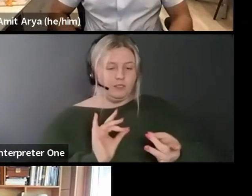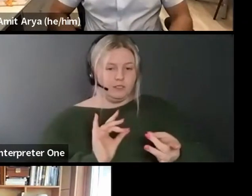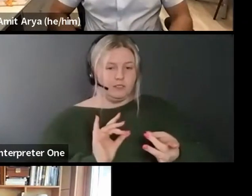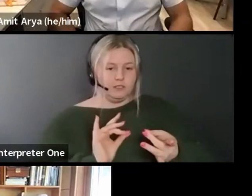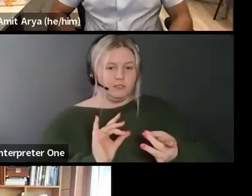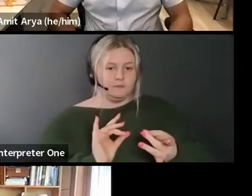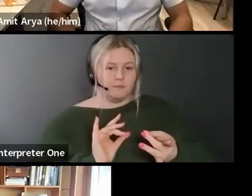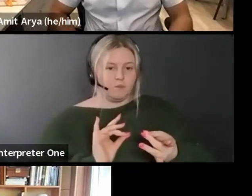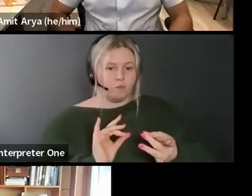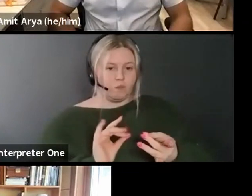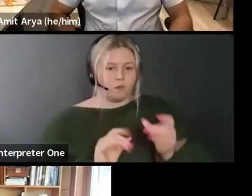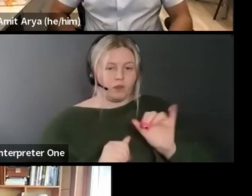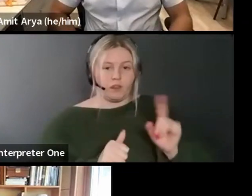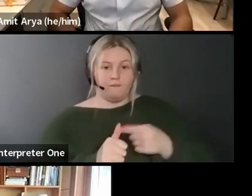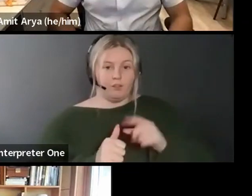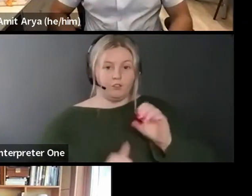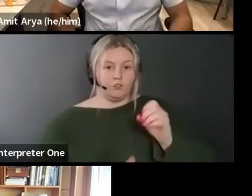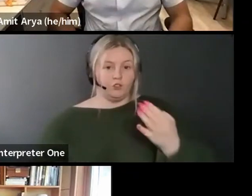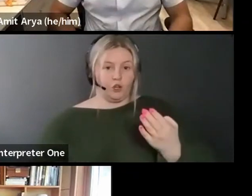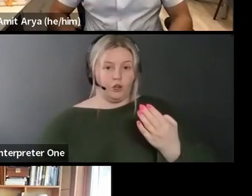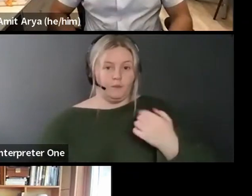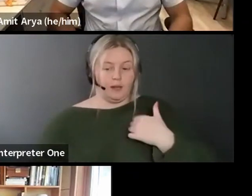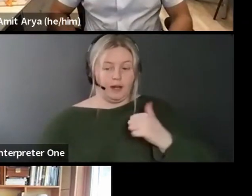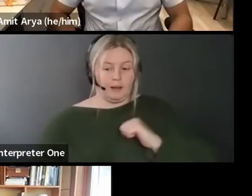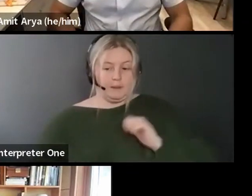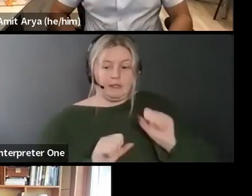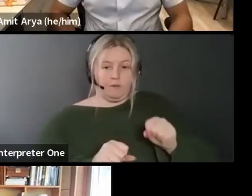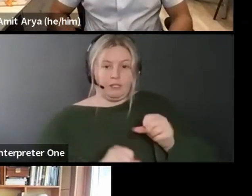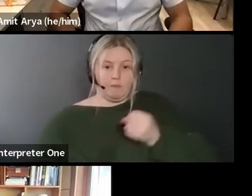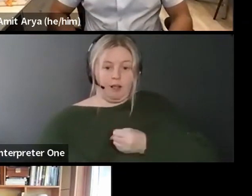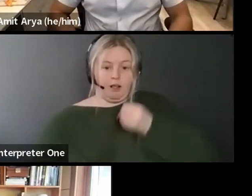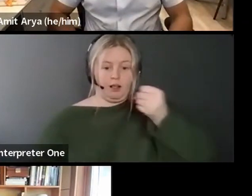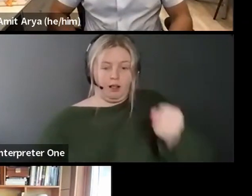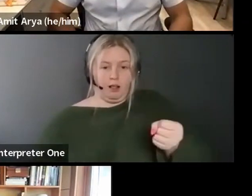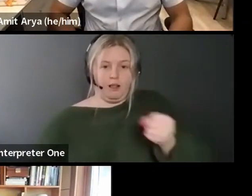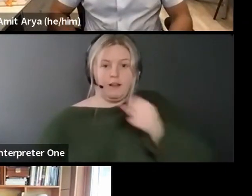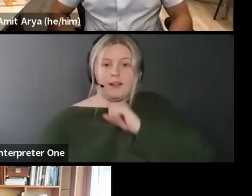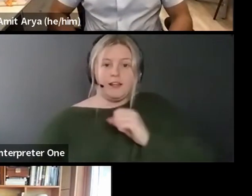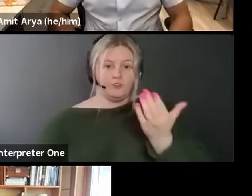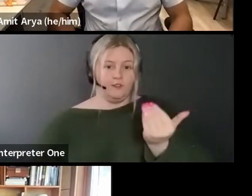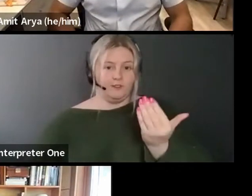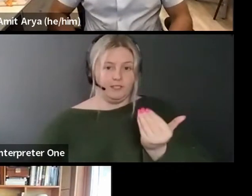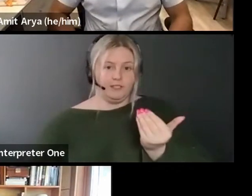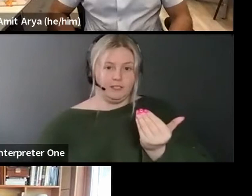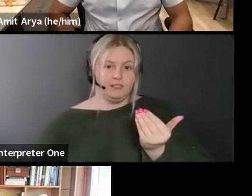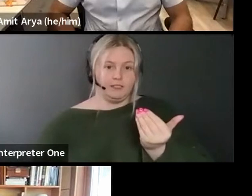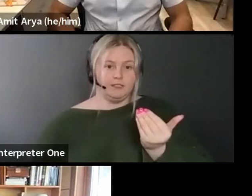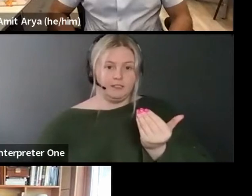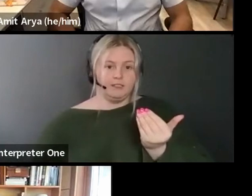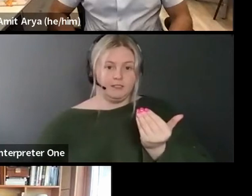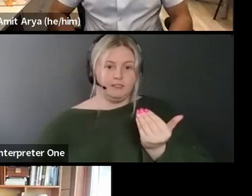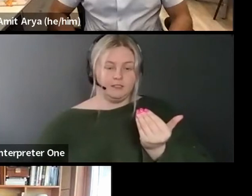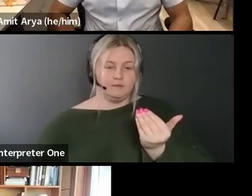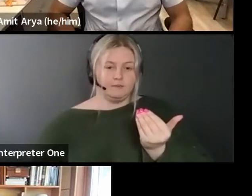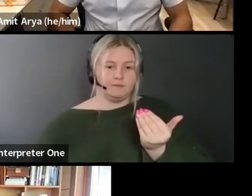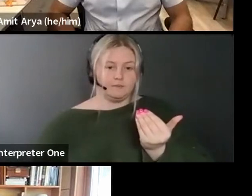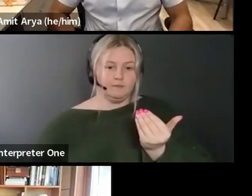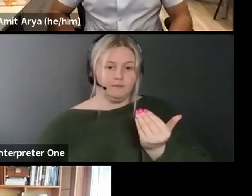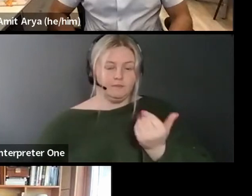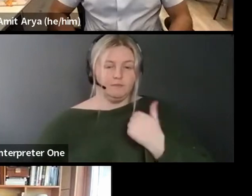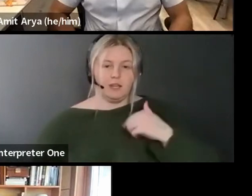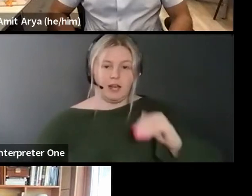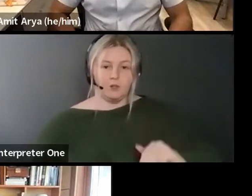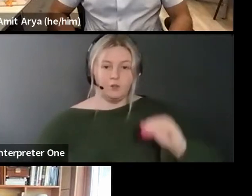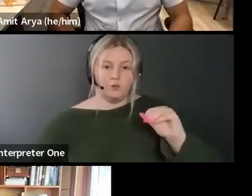much the first and only job I was able to get at 15, living or having grown up in rural Ontario